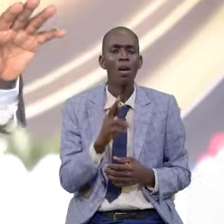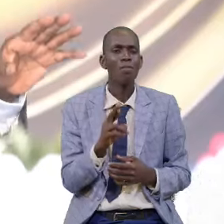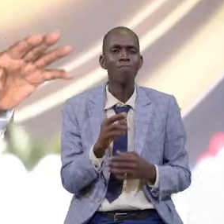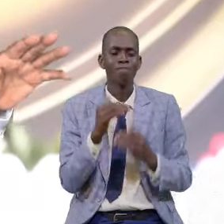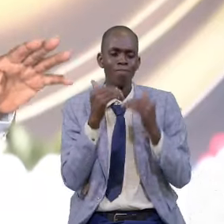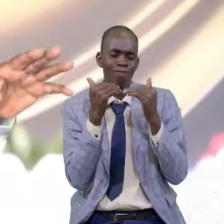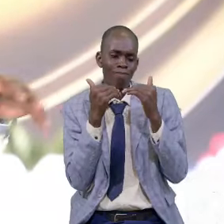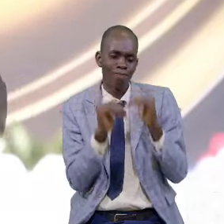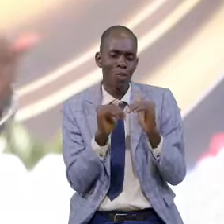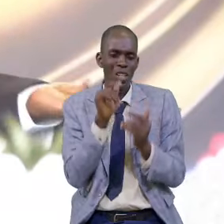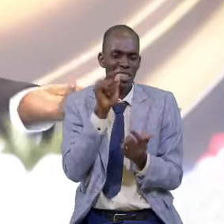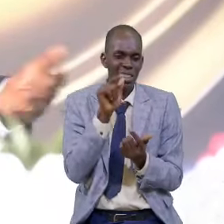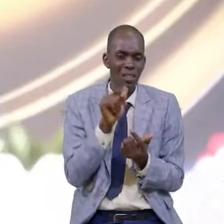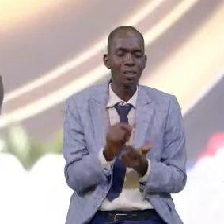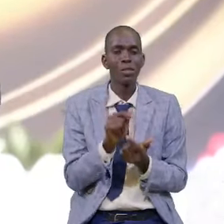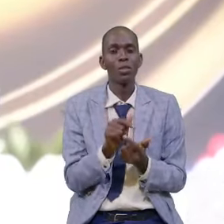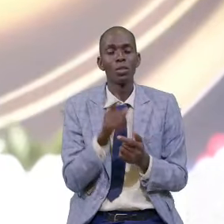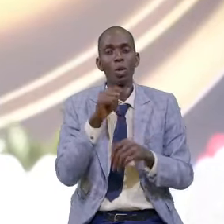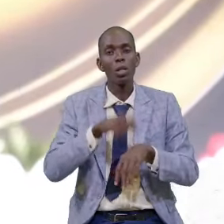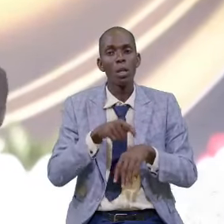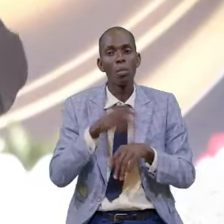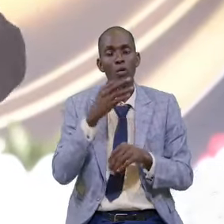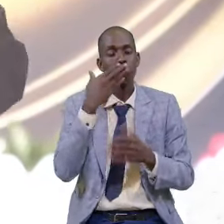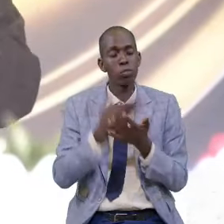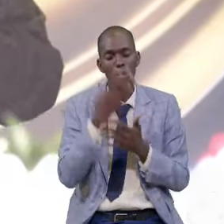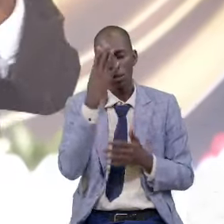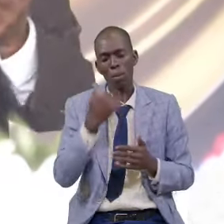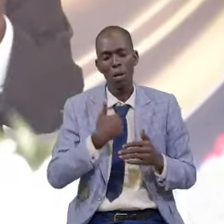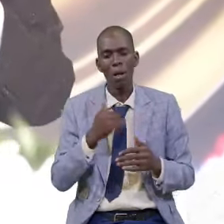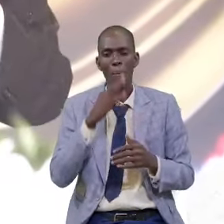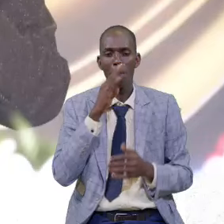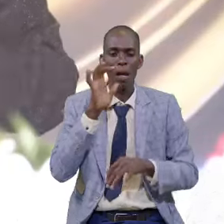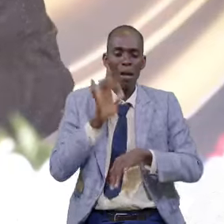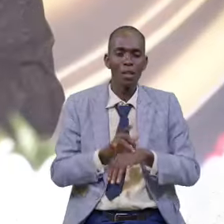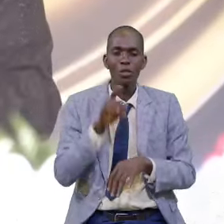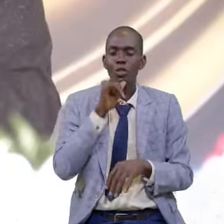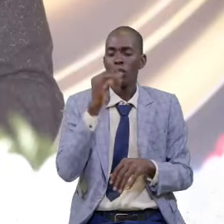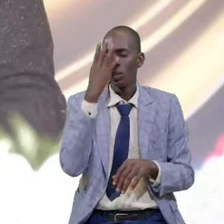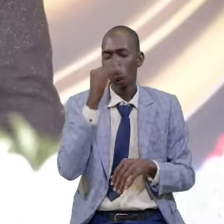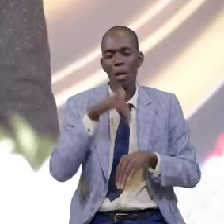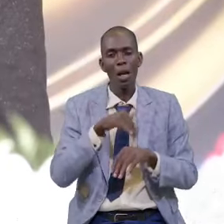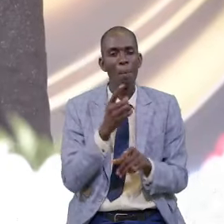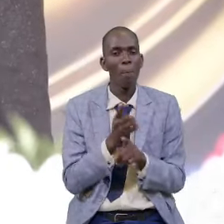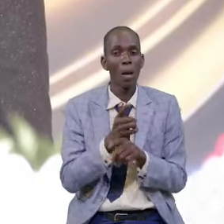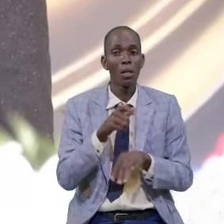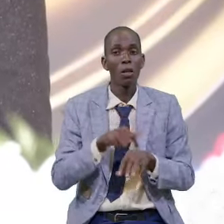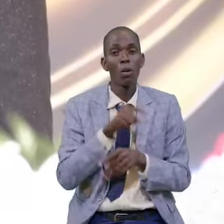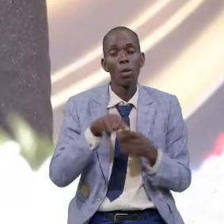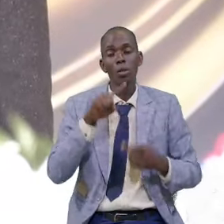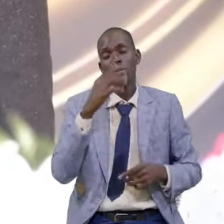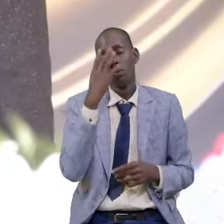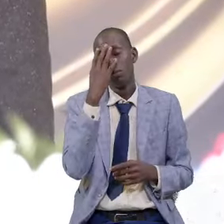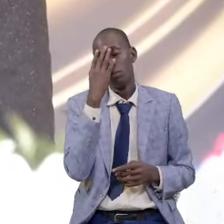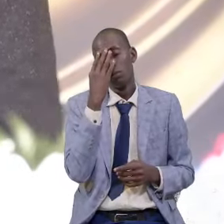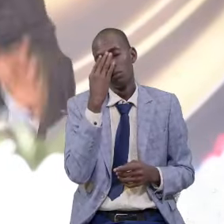is affected, you're not able to sleep at the right time. And then when you eventually close your eyes, you begin to see